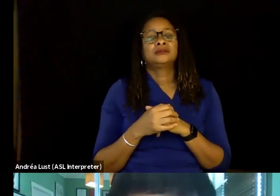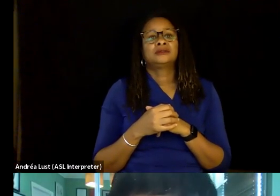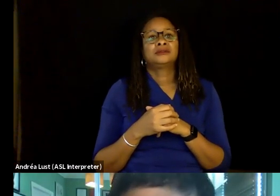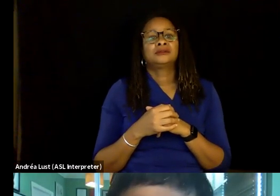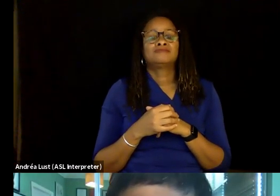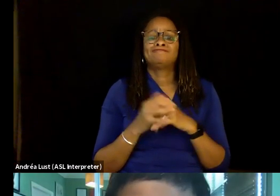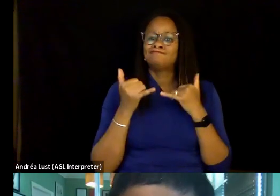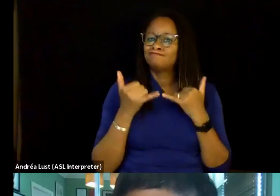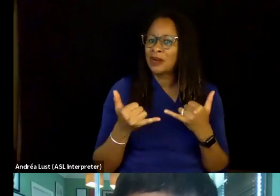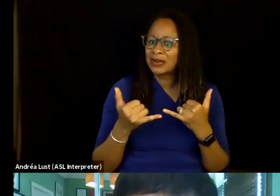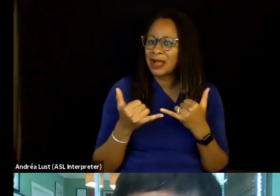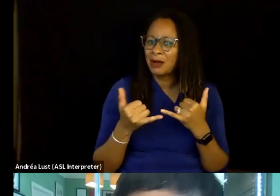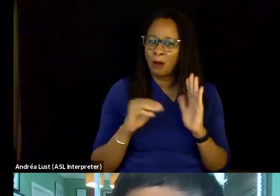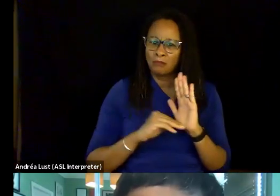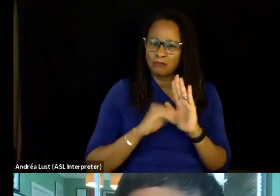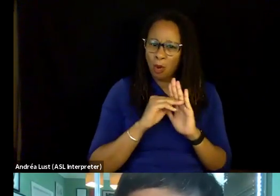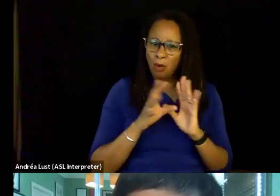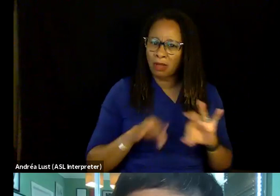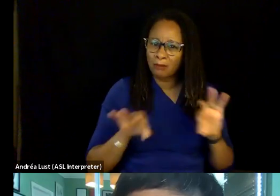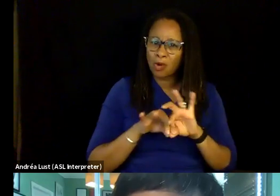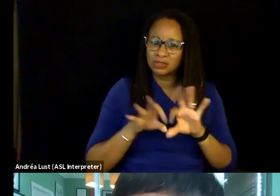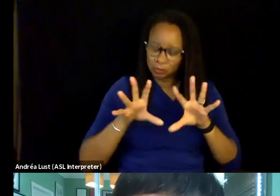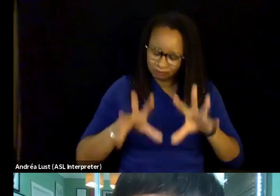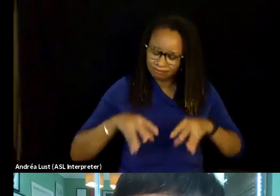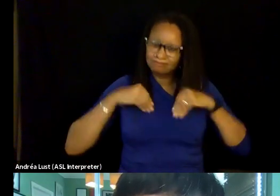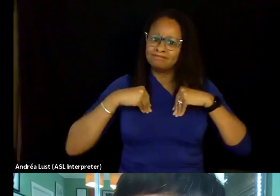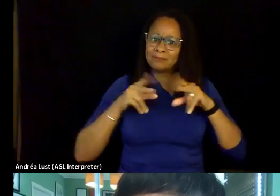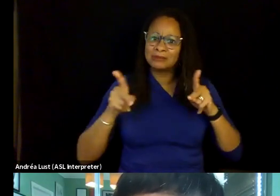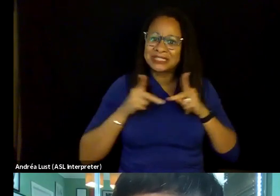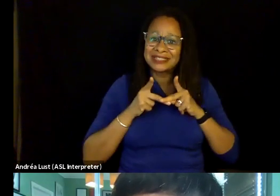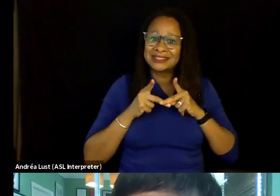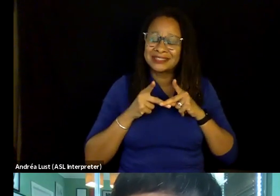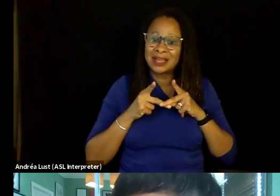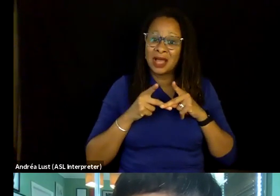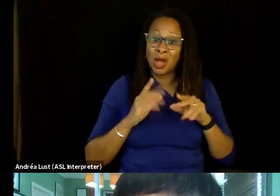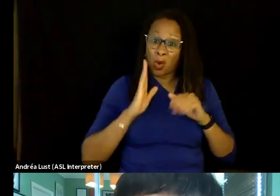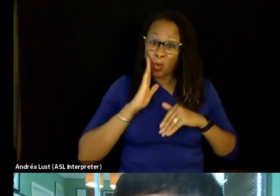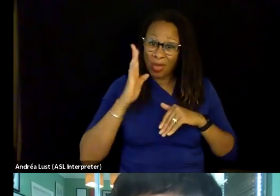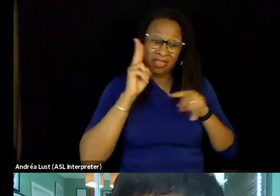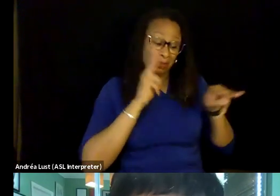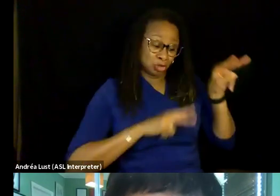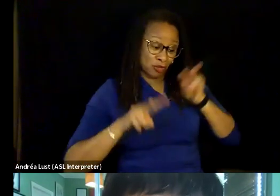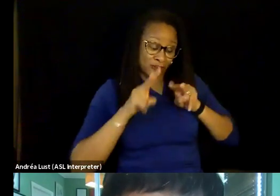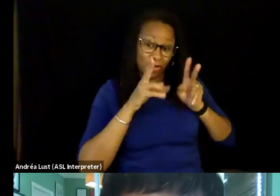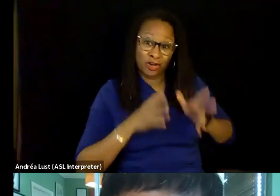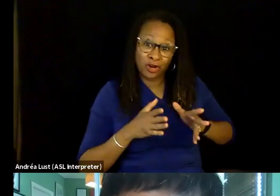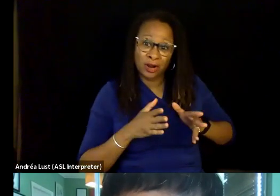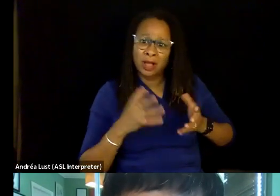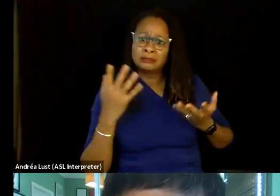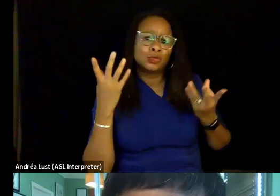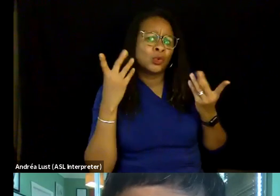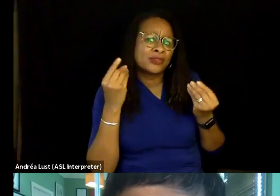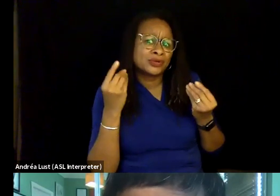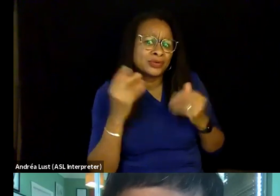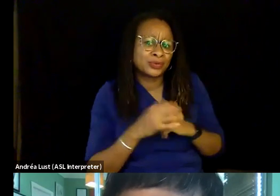important to take a position, will the fly on the wall, will the observer, what will that observer do?